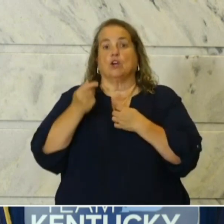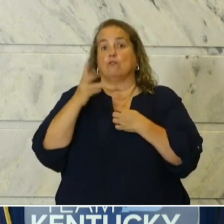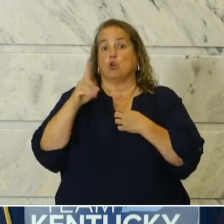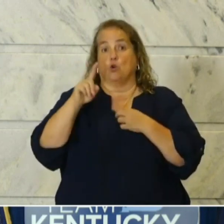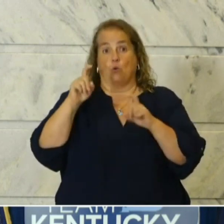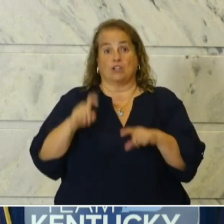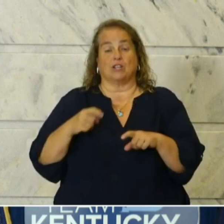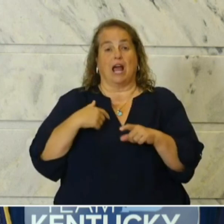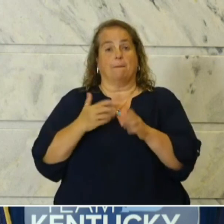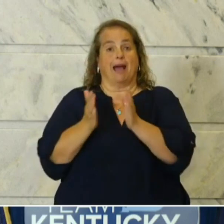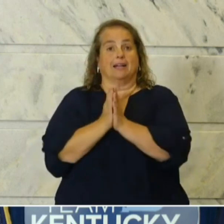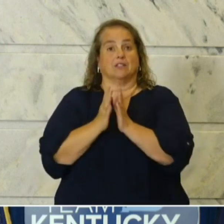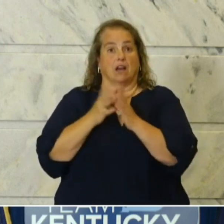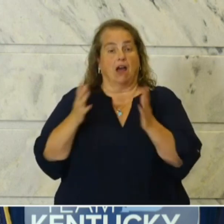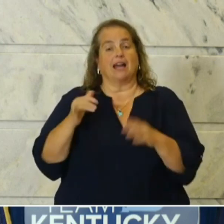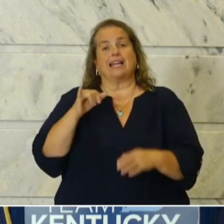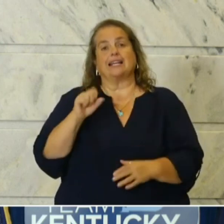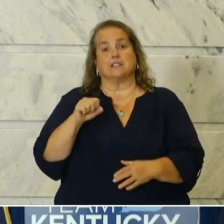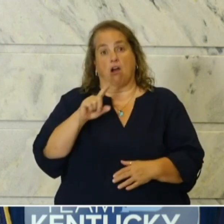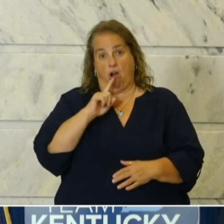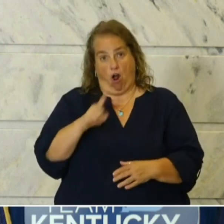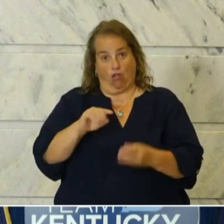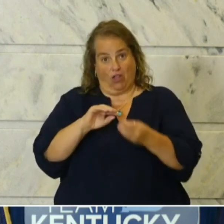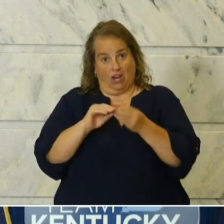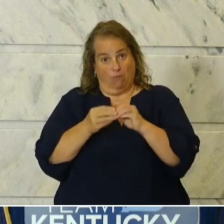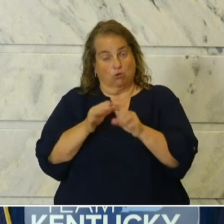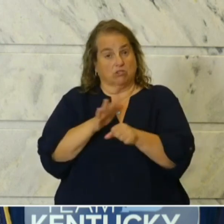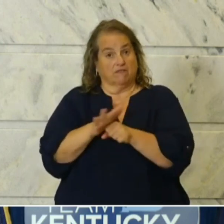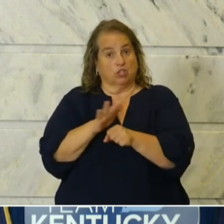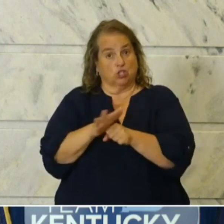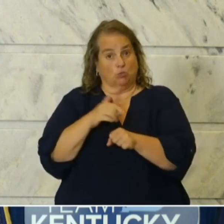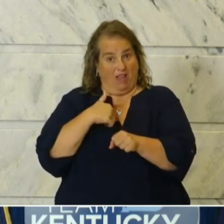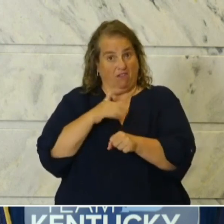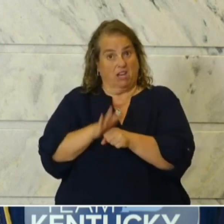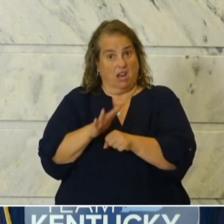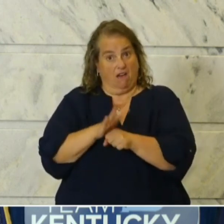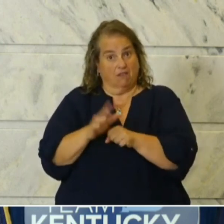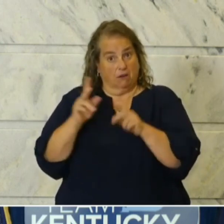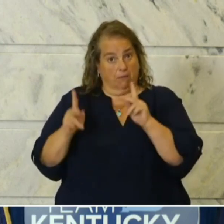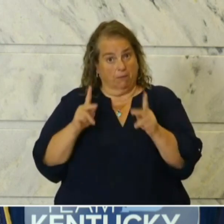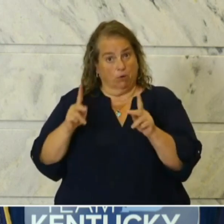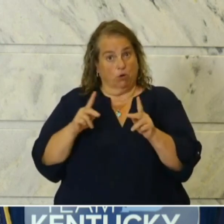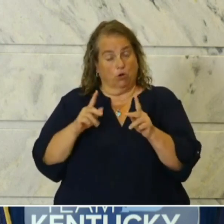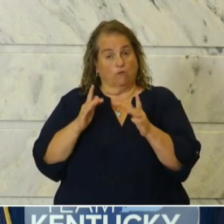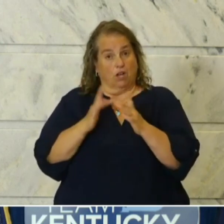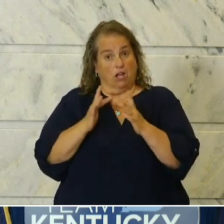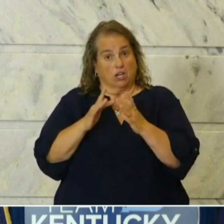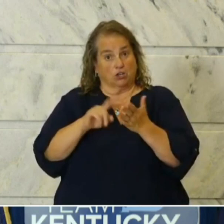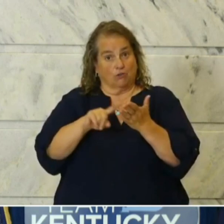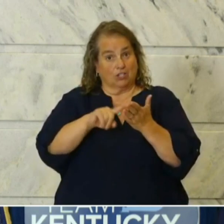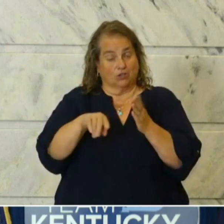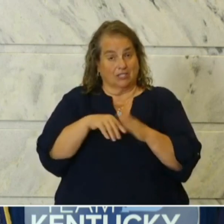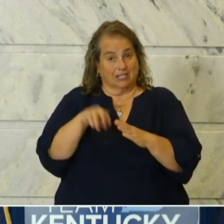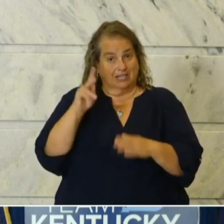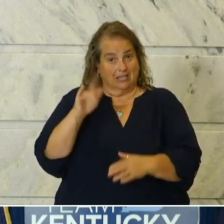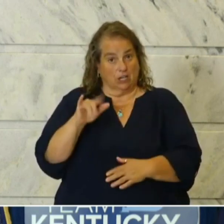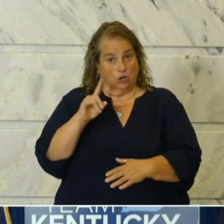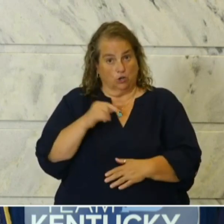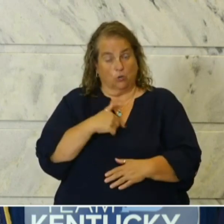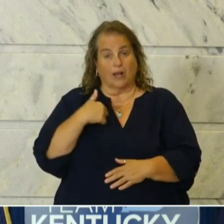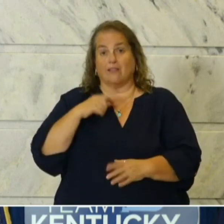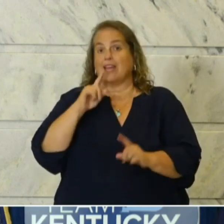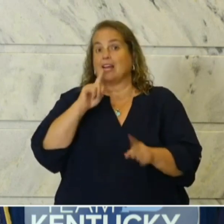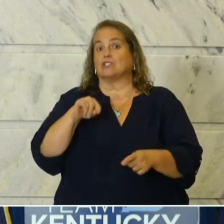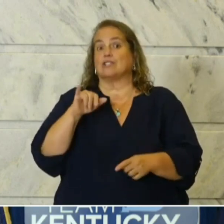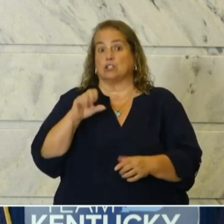asked a lot. One, are the numbers sufficient? Do we have sufficient number of contact tracers in the Commonwealth? And the answer